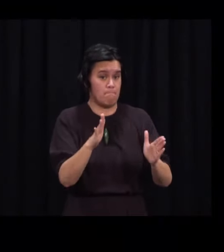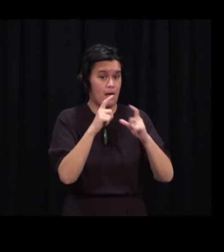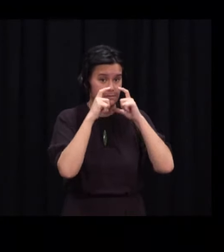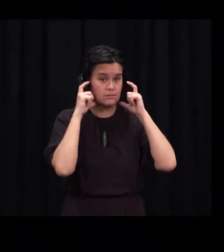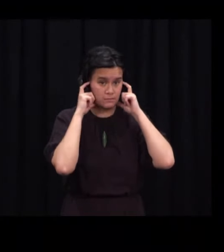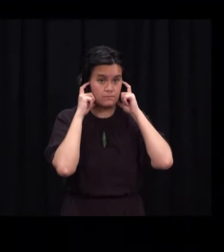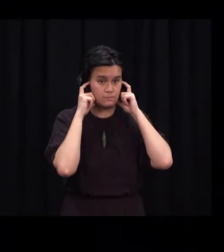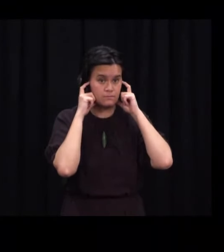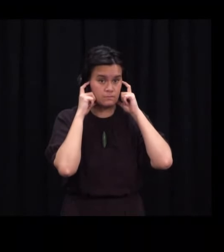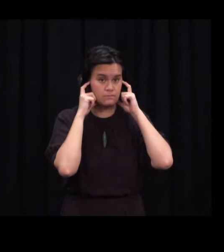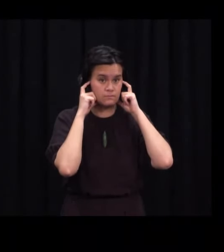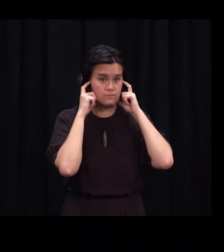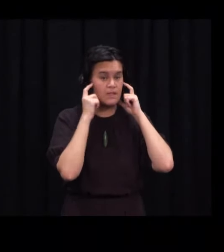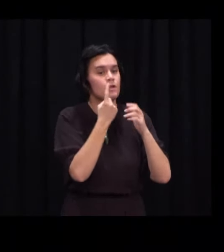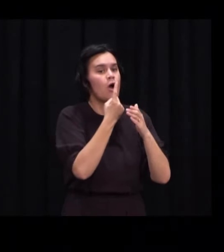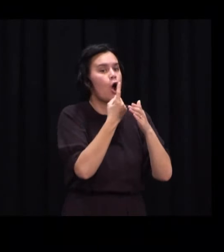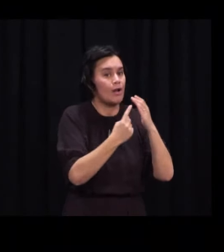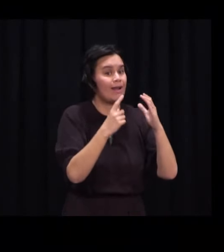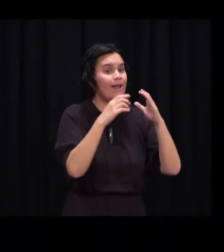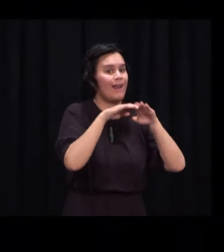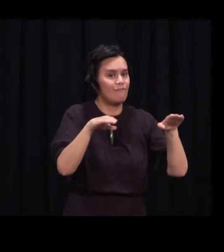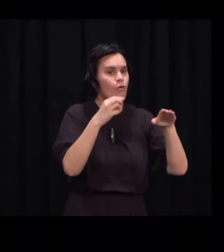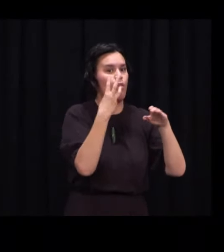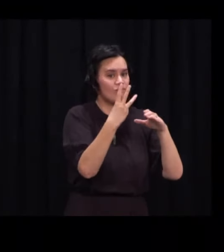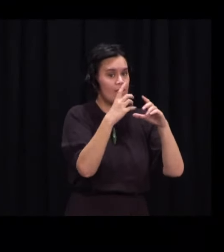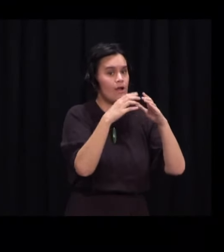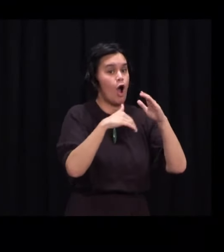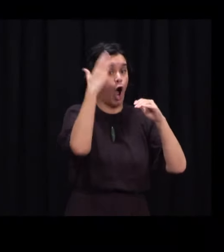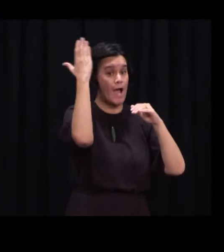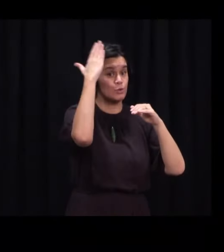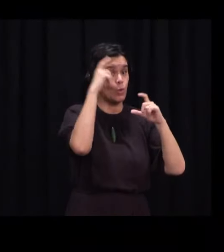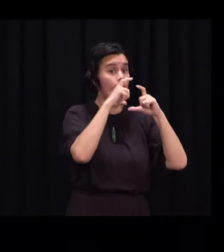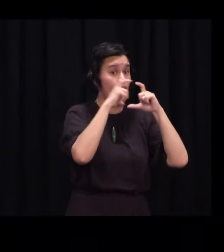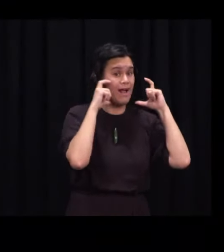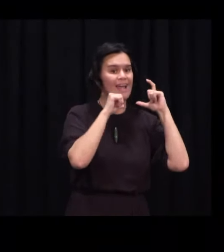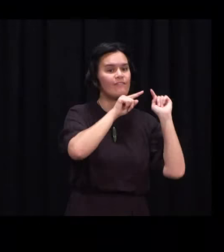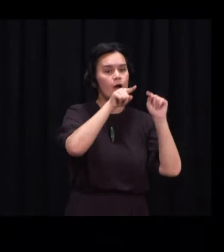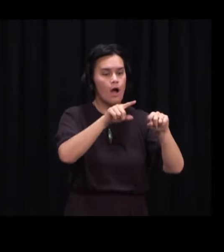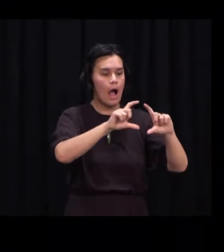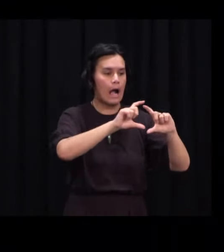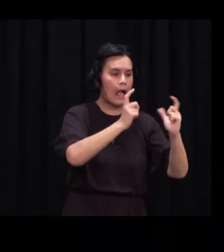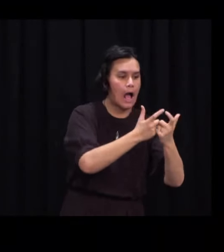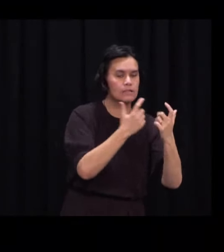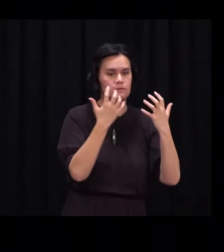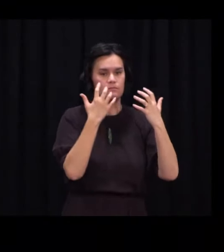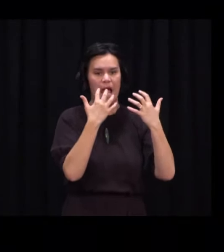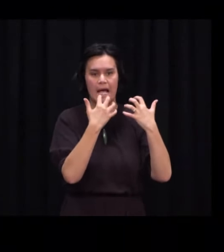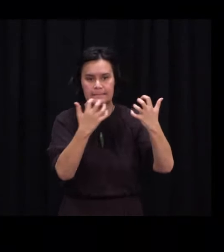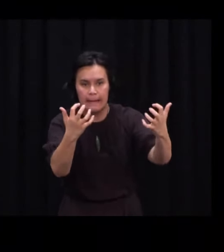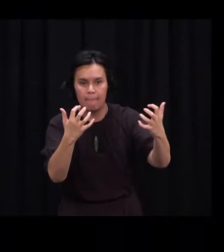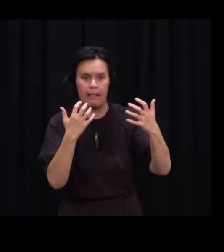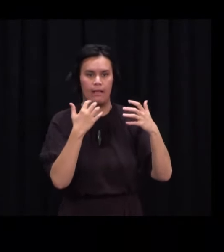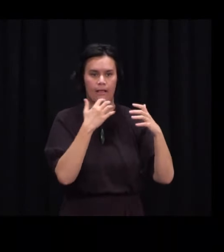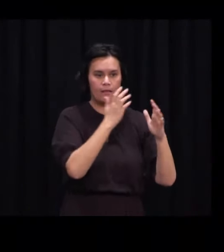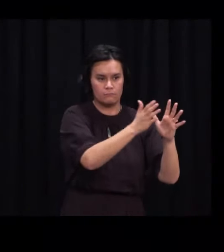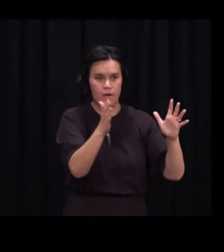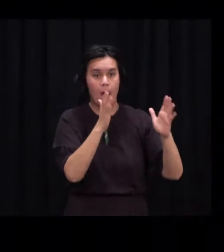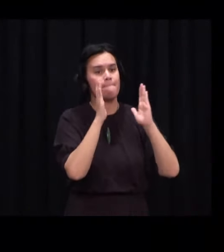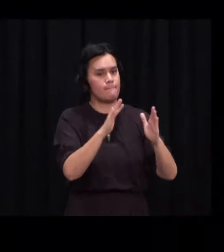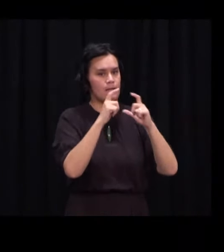Again, this is for level 3 high schools. Again, it will be very rare that anyone is in attendance at these schools, but where they are, we have a